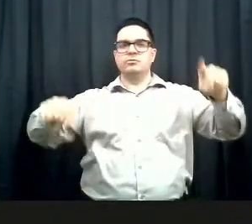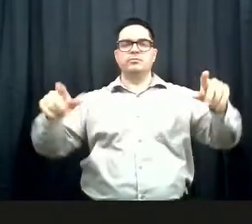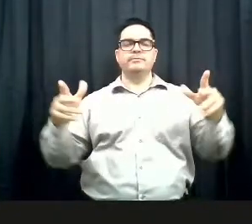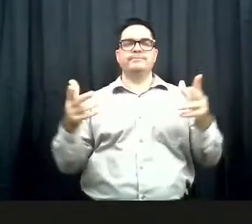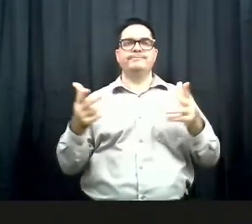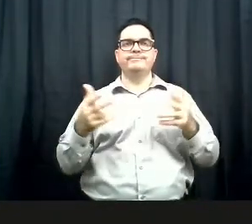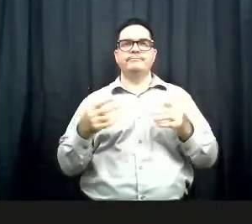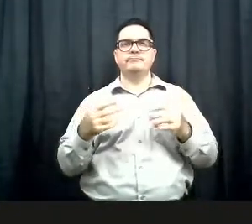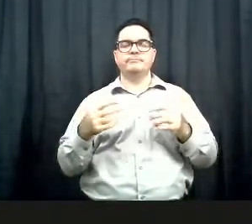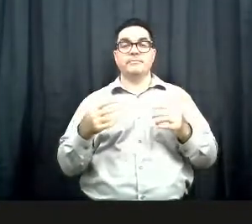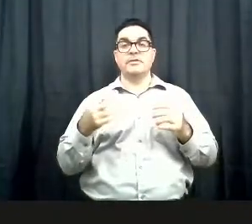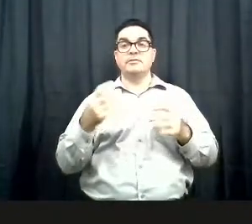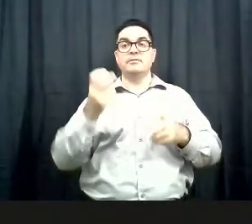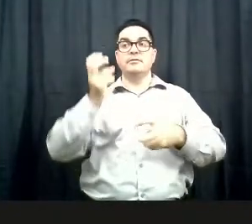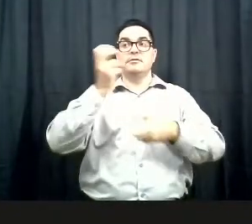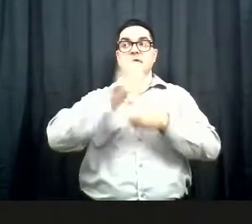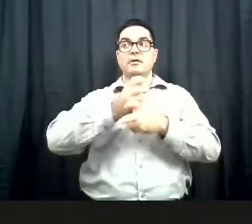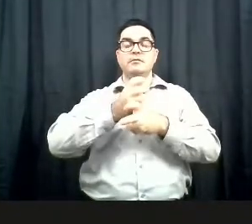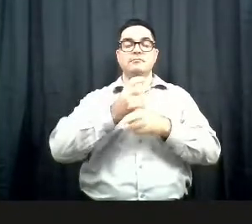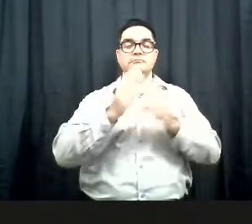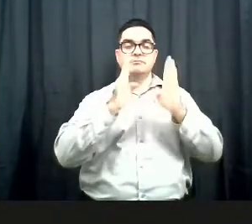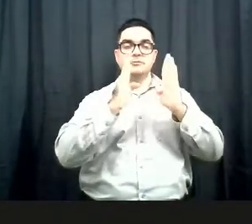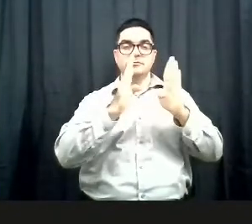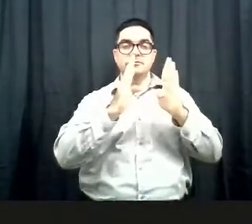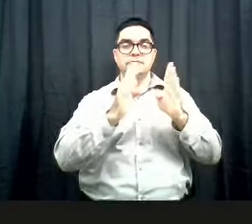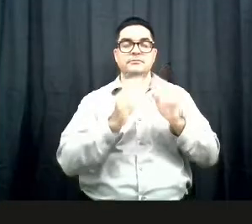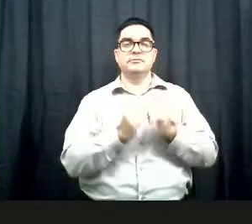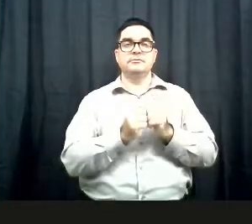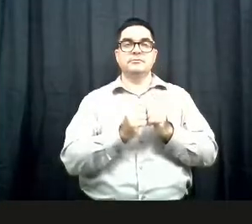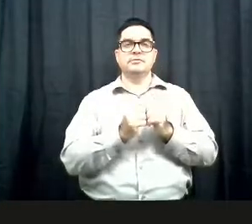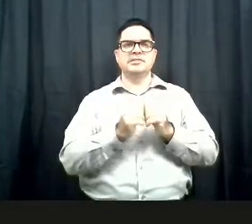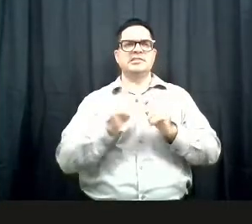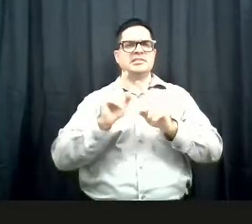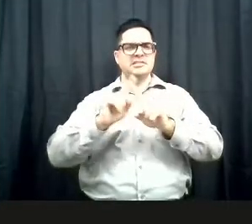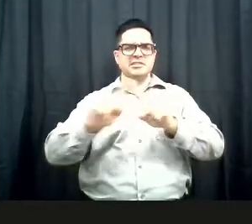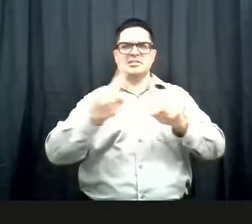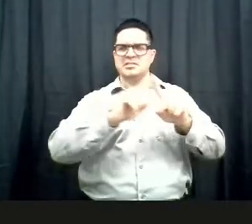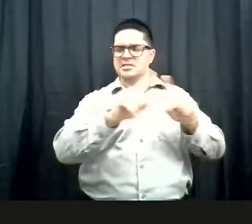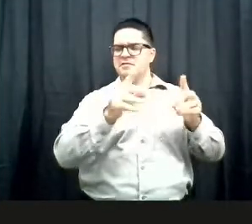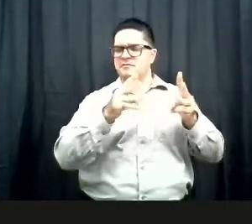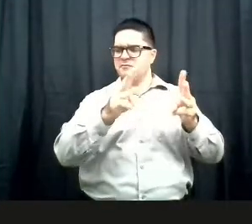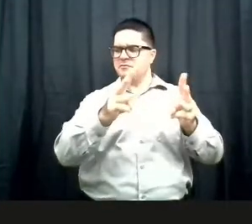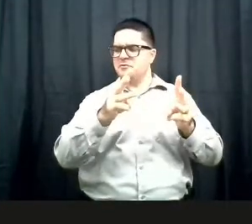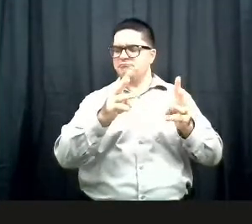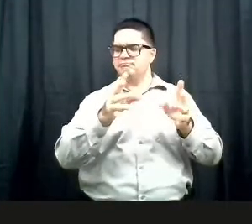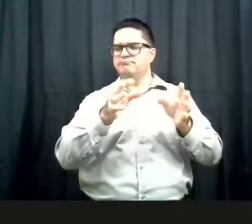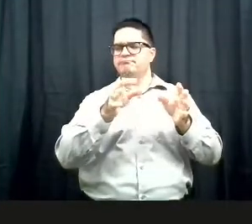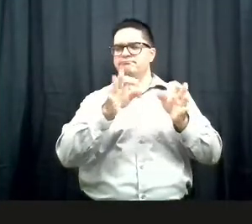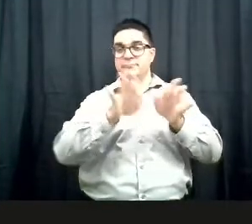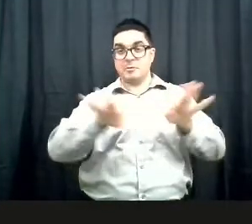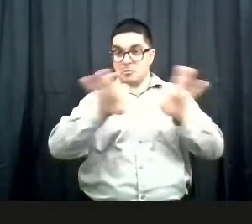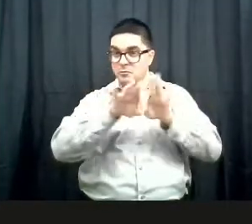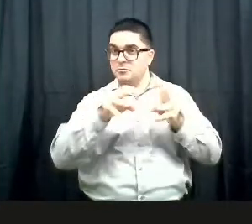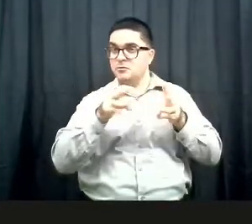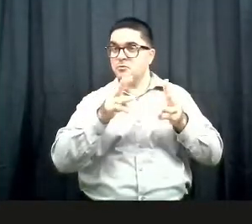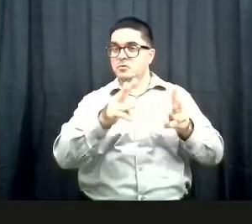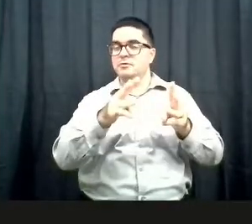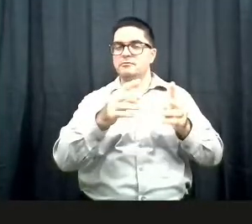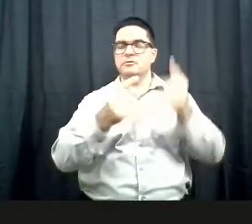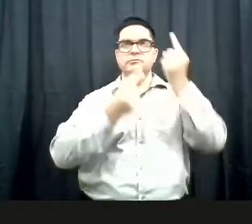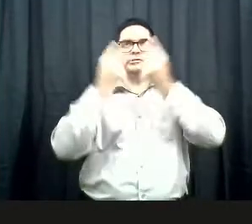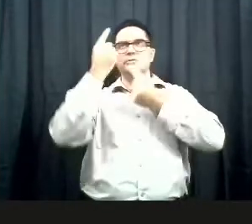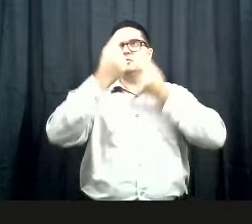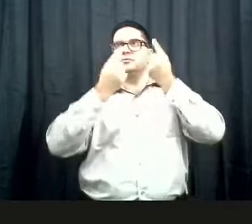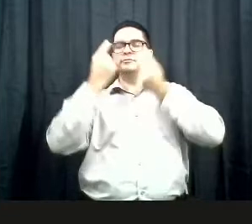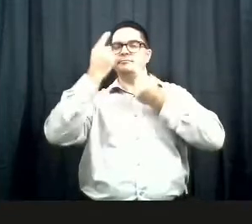there are lots of different really important ways to think it through. And I think what